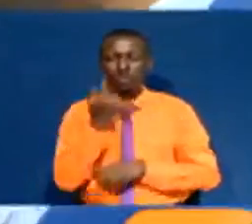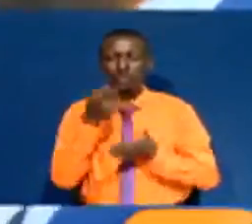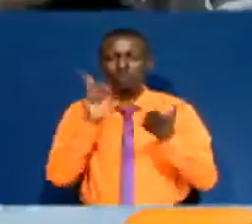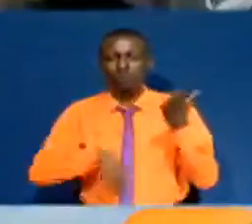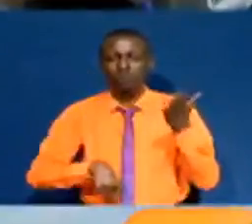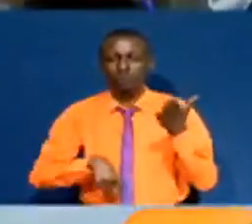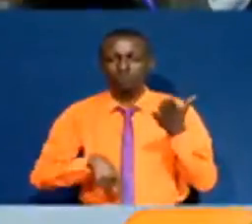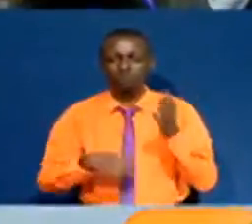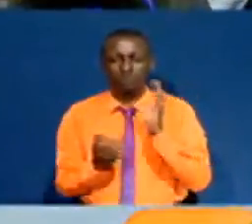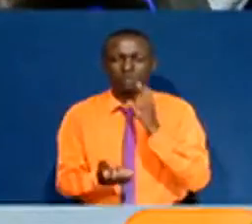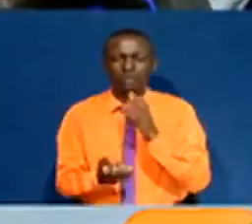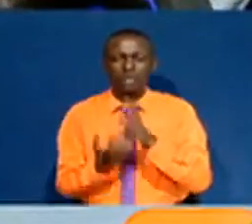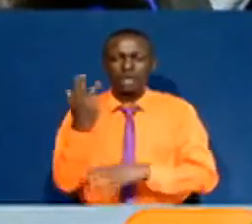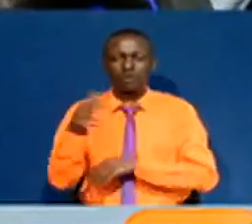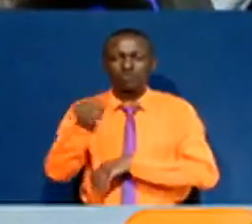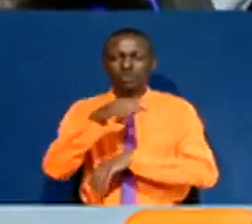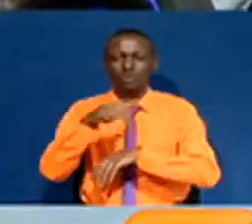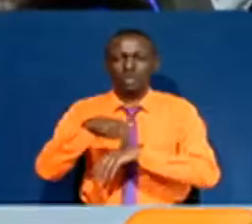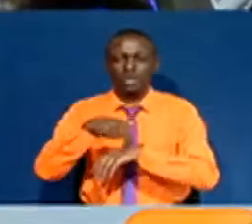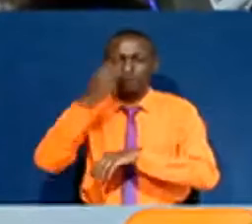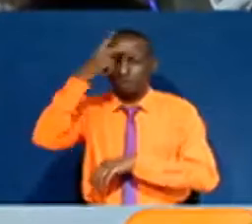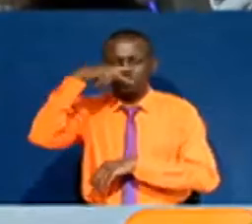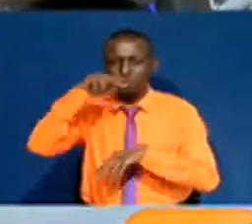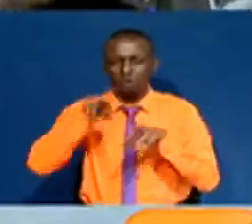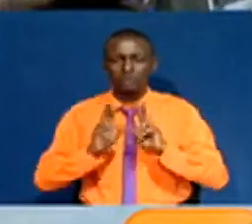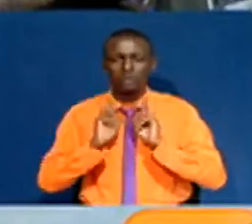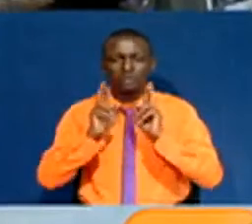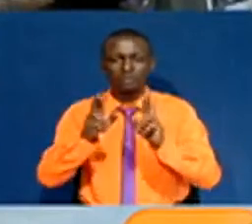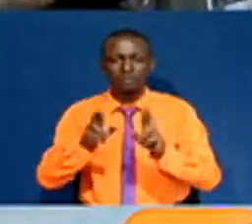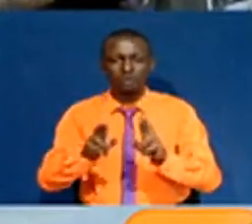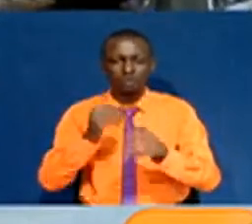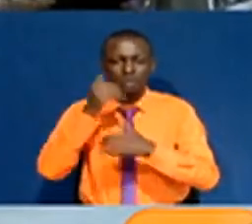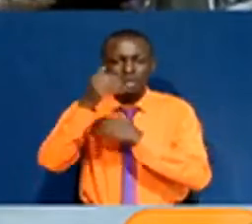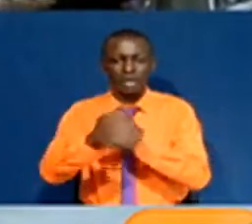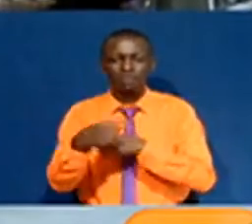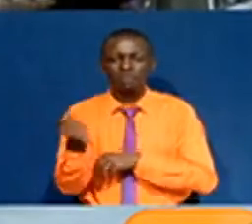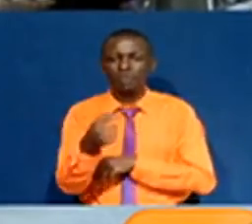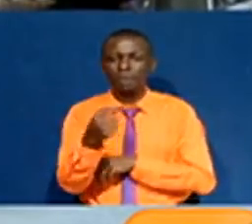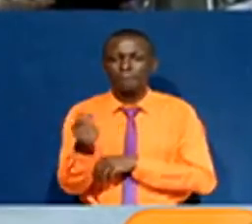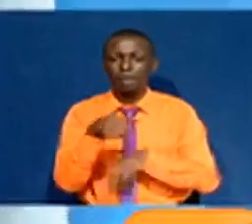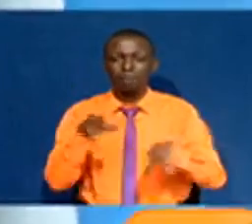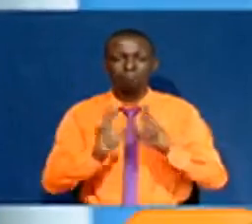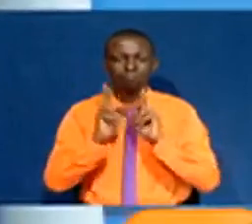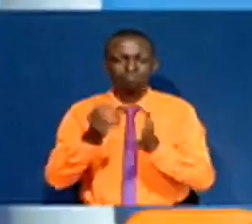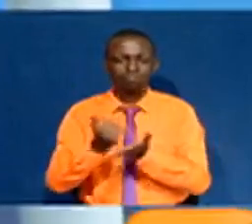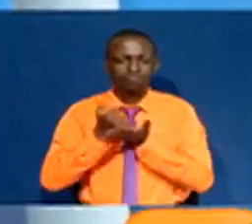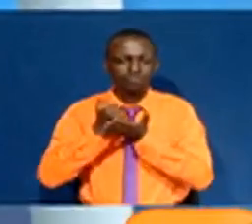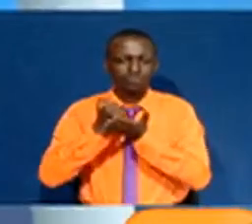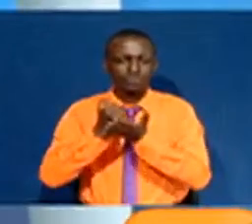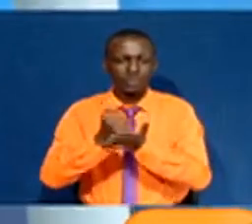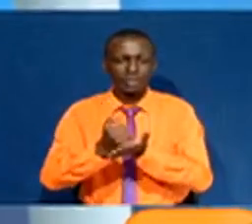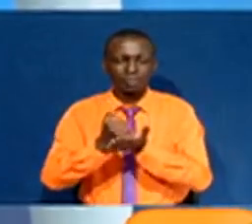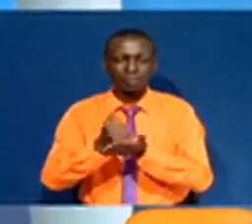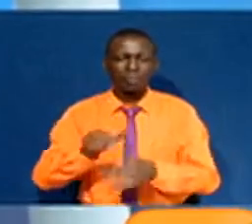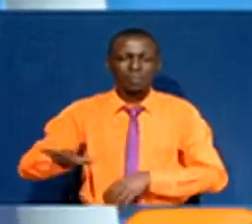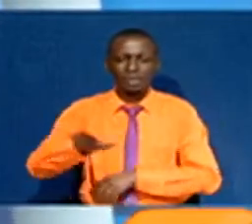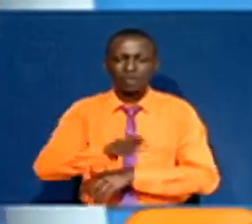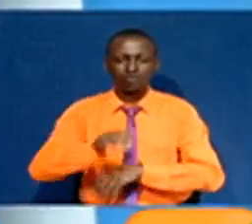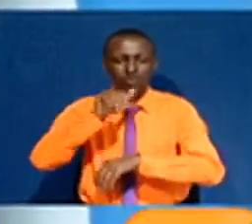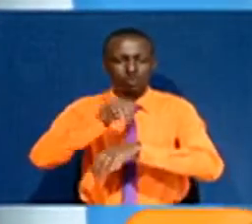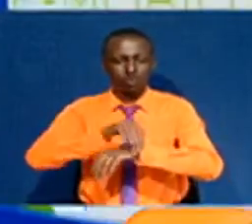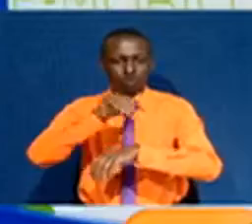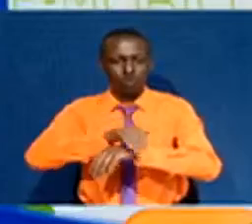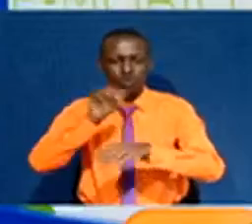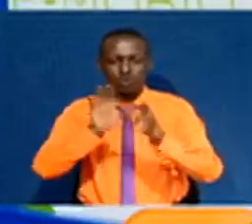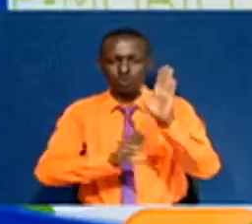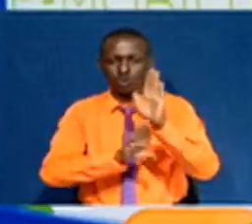says it will launch the National Mobility Policy Report in a month. This report will help to create an enabling environment for the